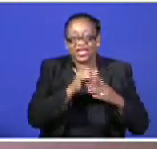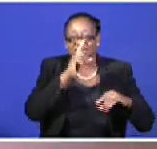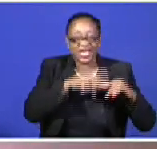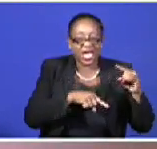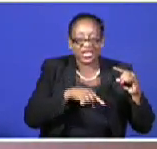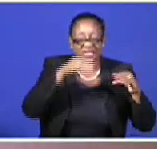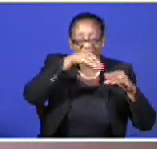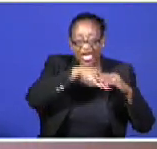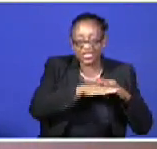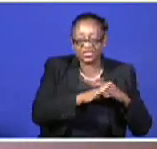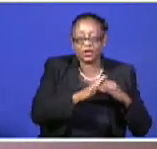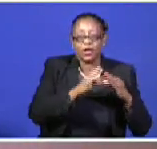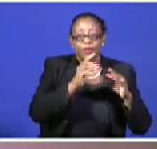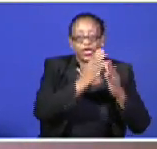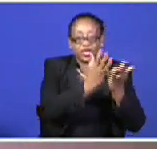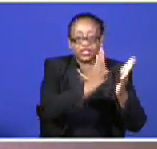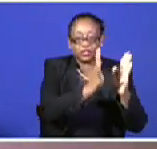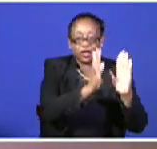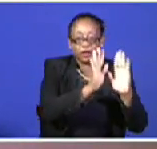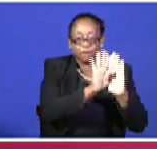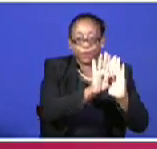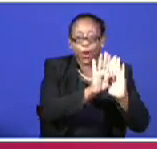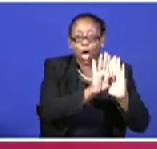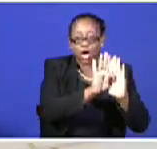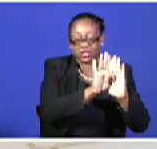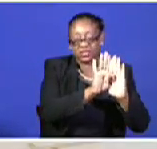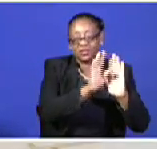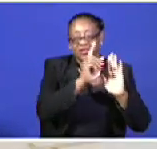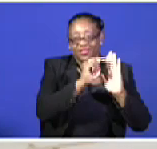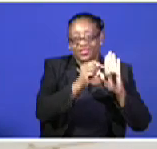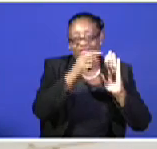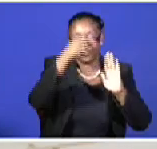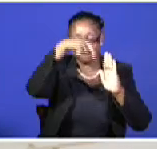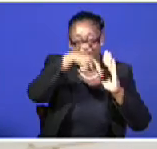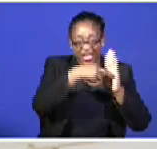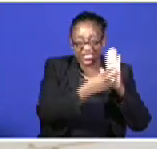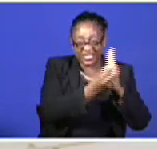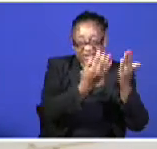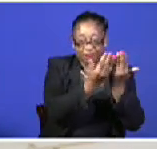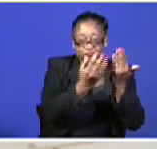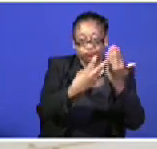have these proteins that are sitting there and blocking that interaction. Crystal Darling, ZNS Network News.